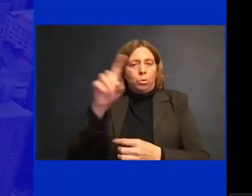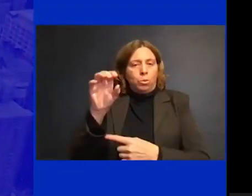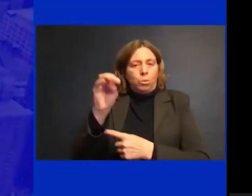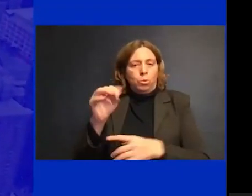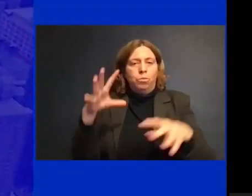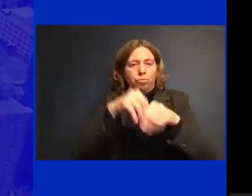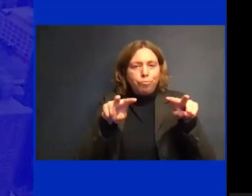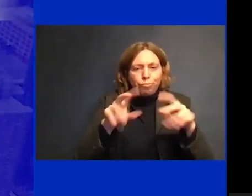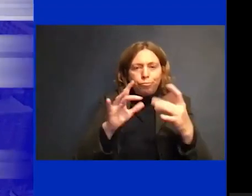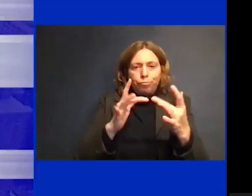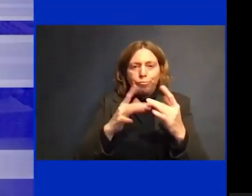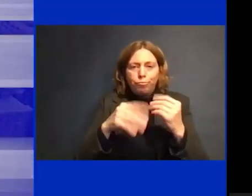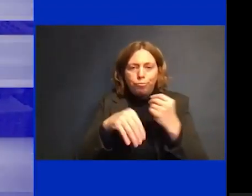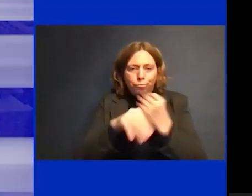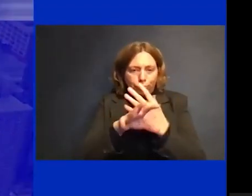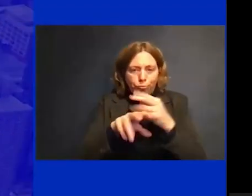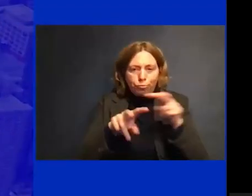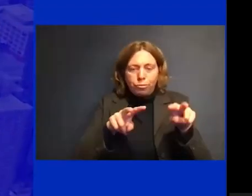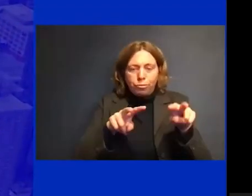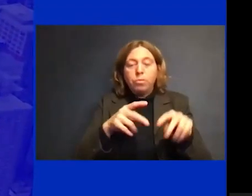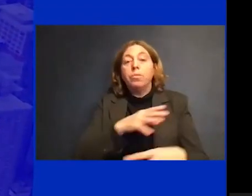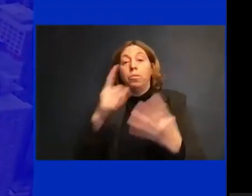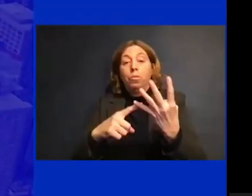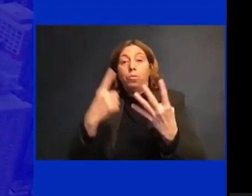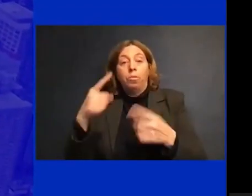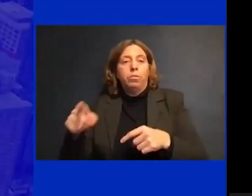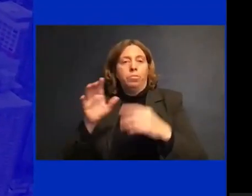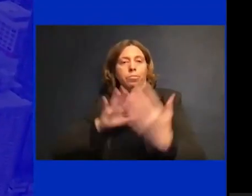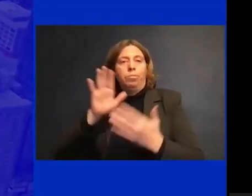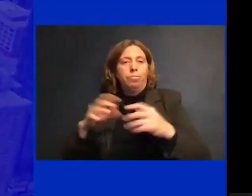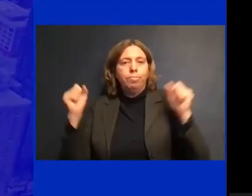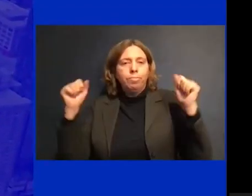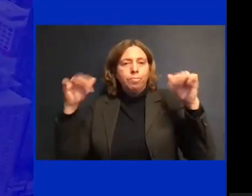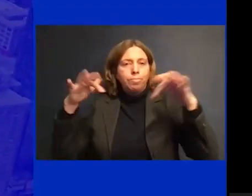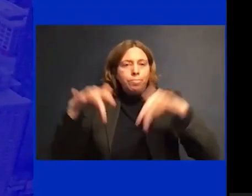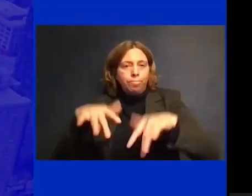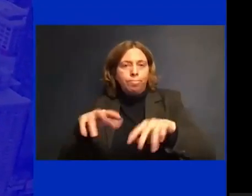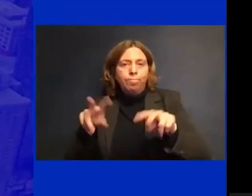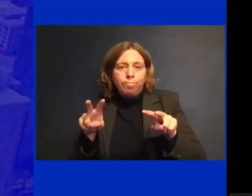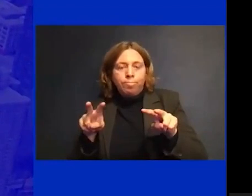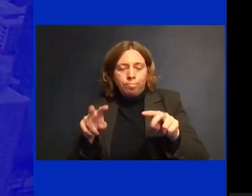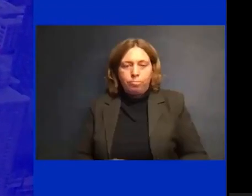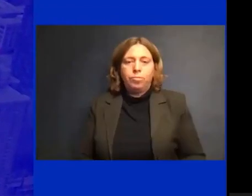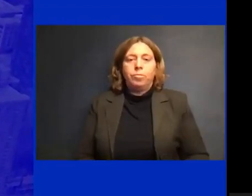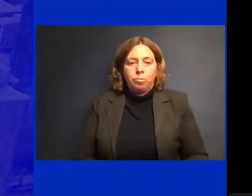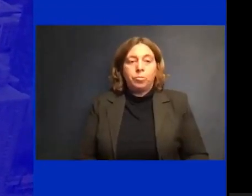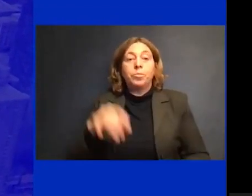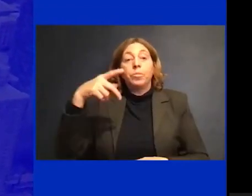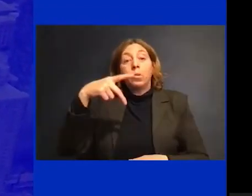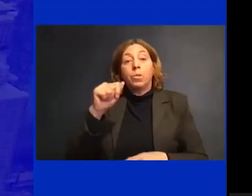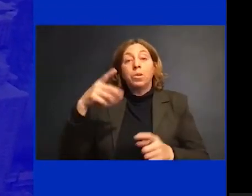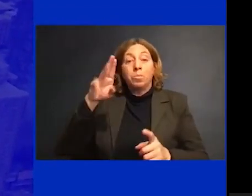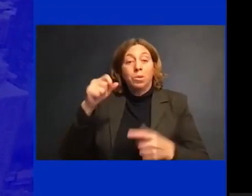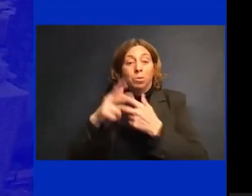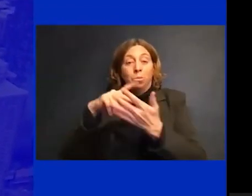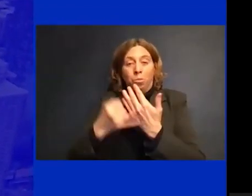Zoom platform and 1 in person, for the Port Authority Bus Terminal Replacement Project DEIS, to hear comments from